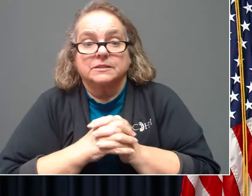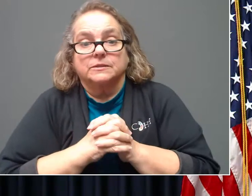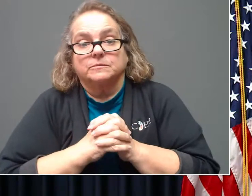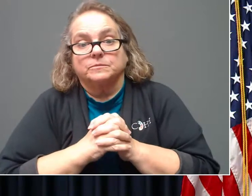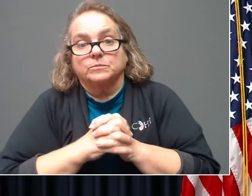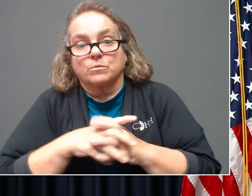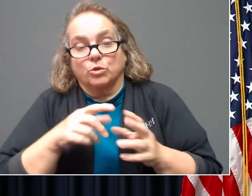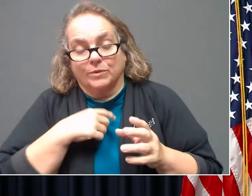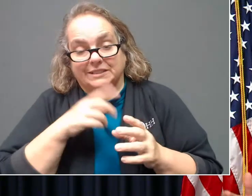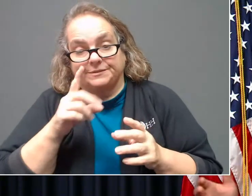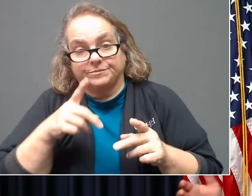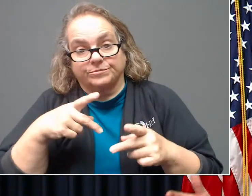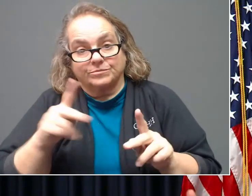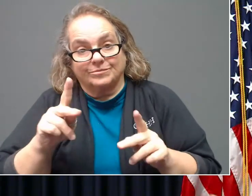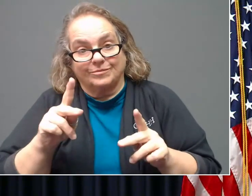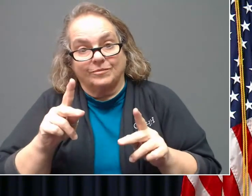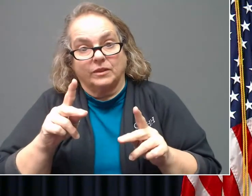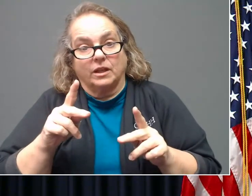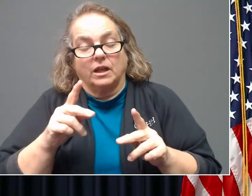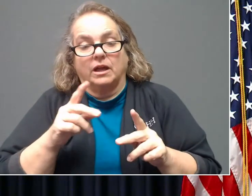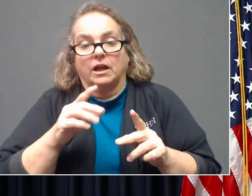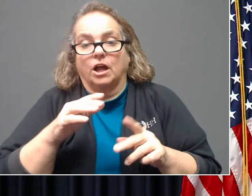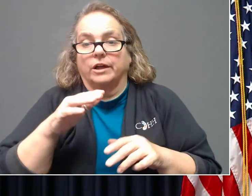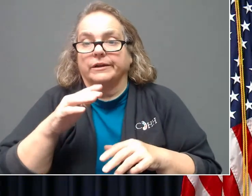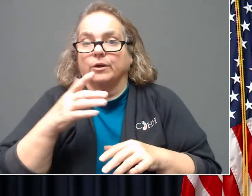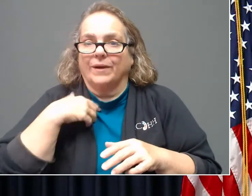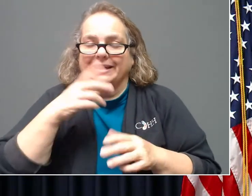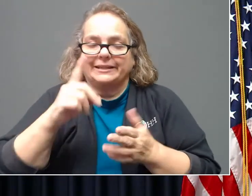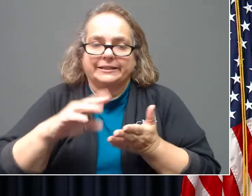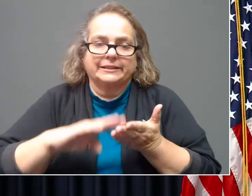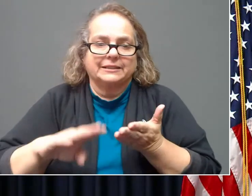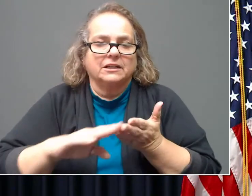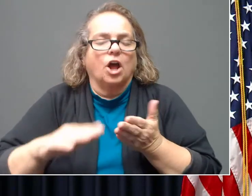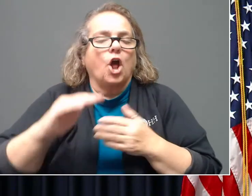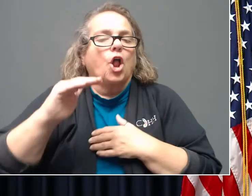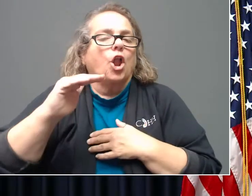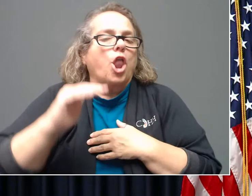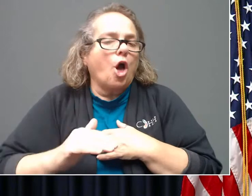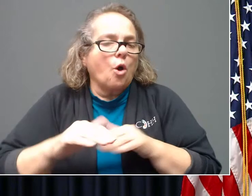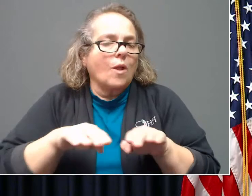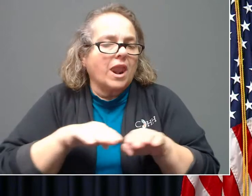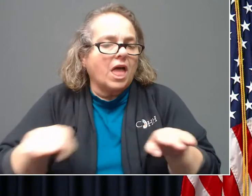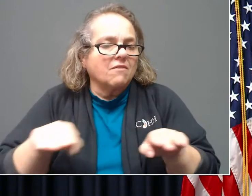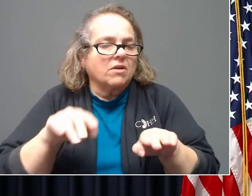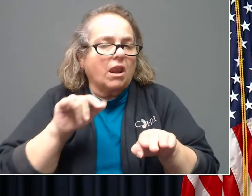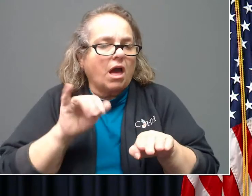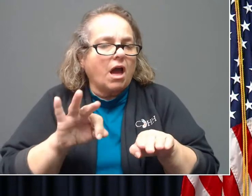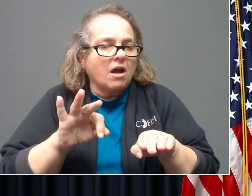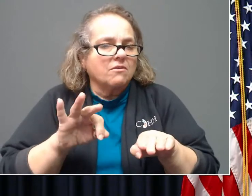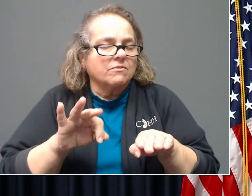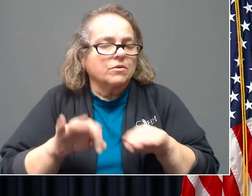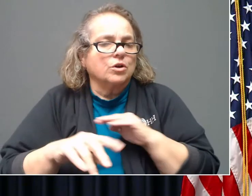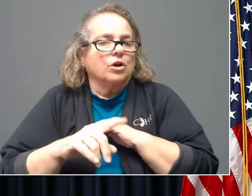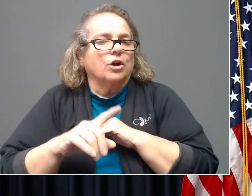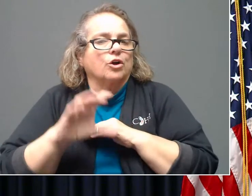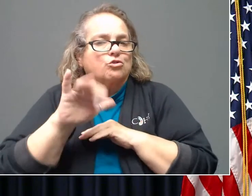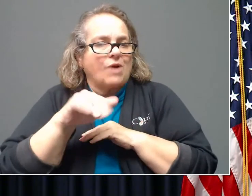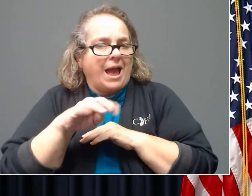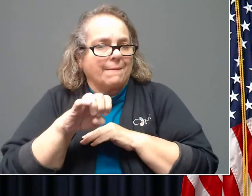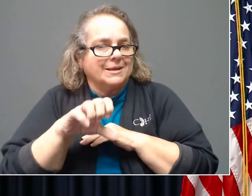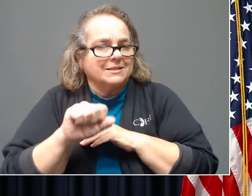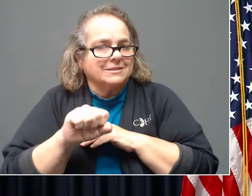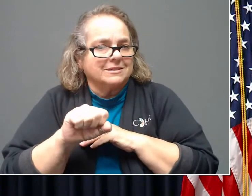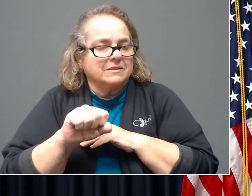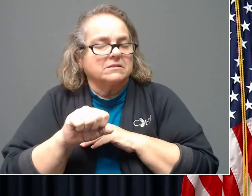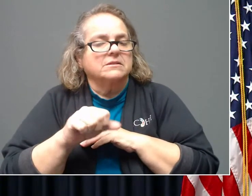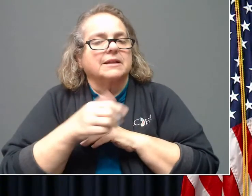allowing low-level offenders who had completed a significant portion of their sentence to ultimately finish that out